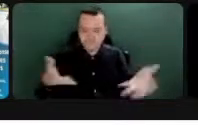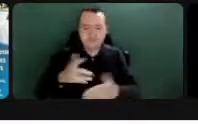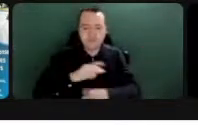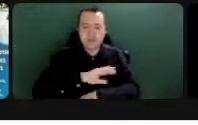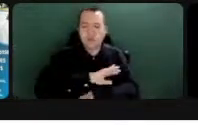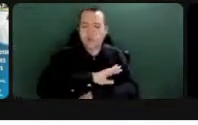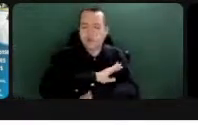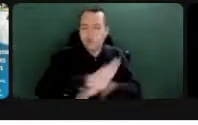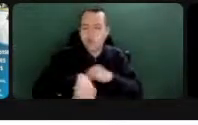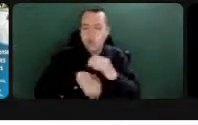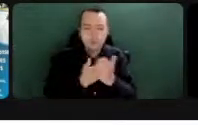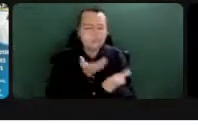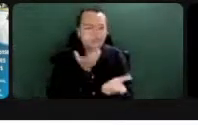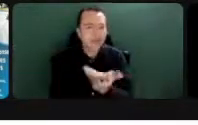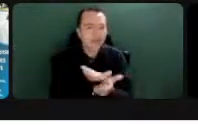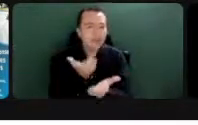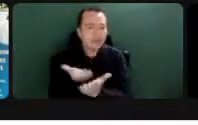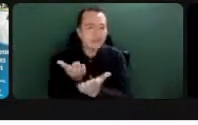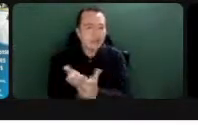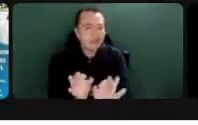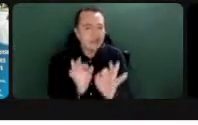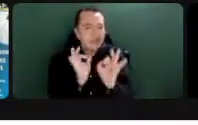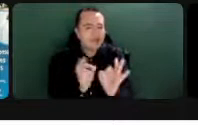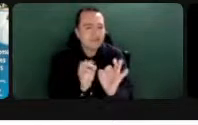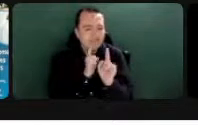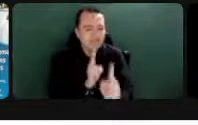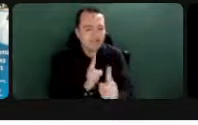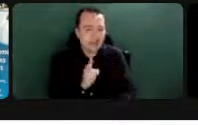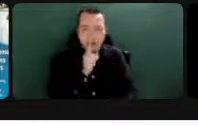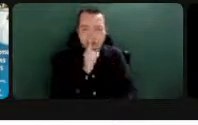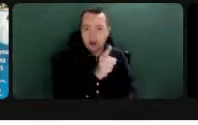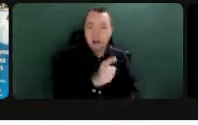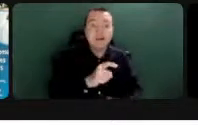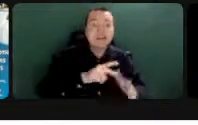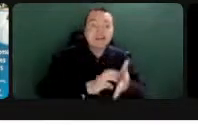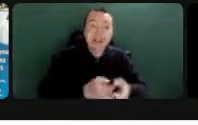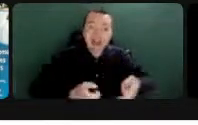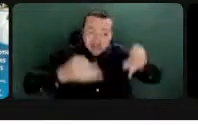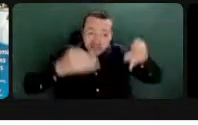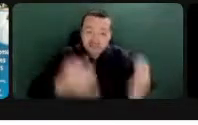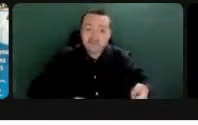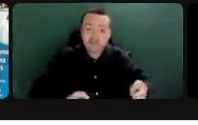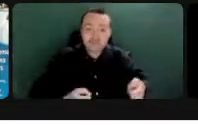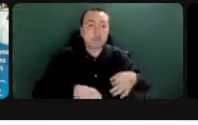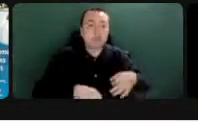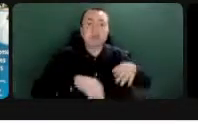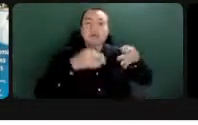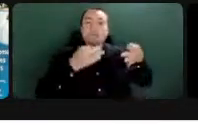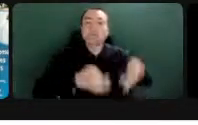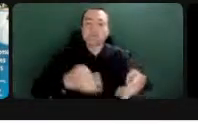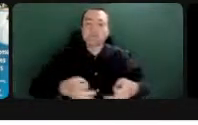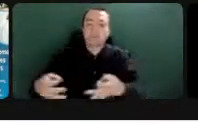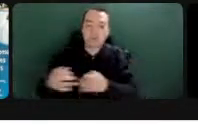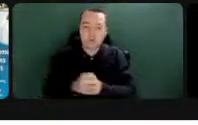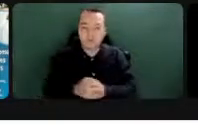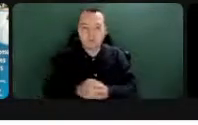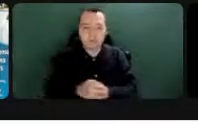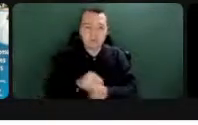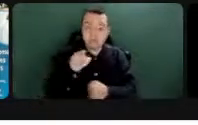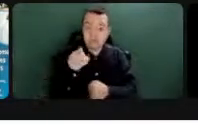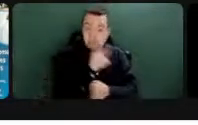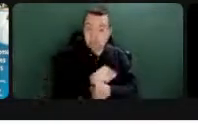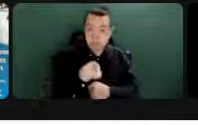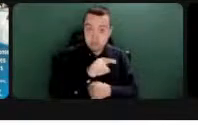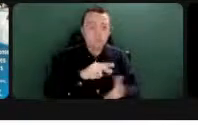and robust evidence base for the decision makers. They cannot spend their time searching for the individual